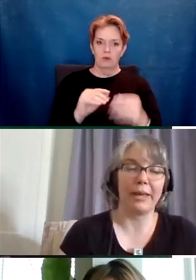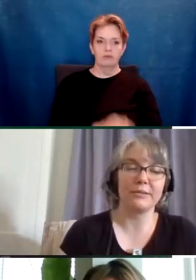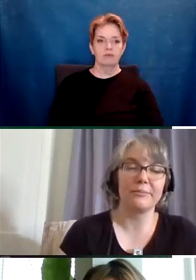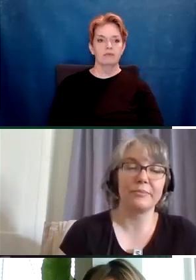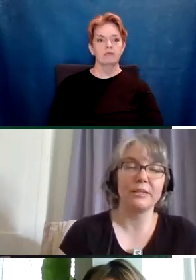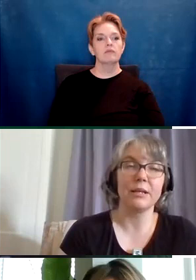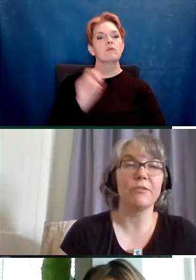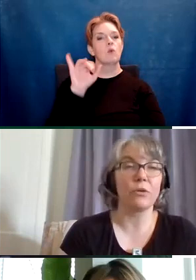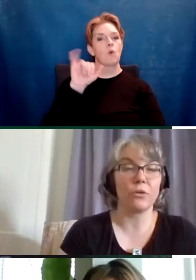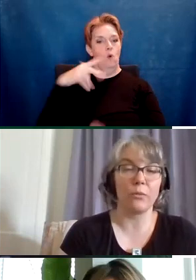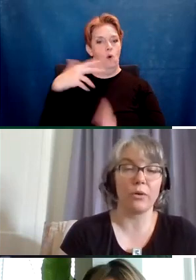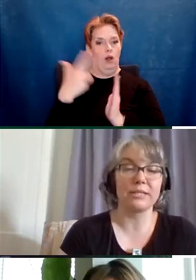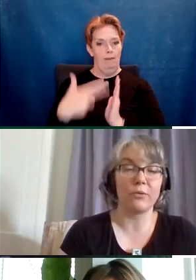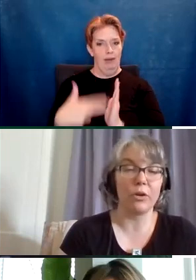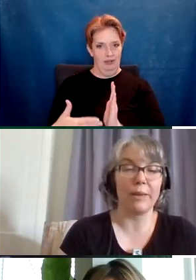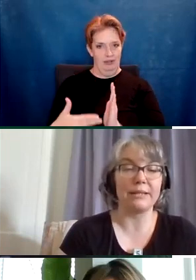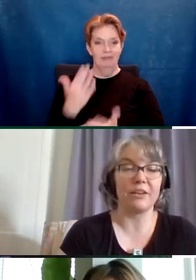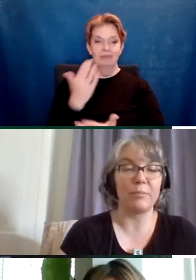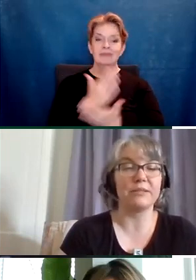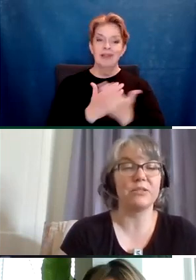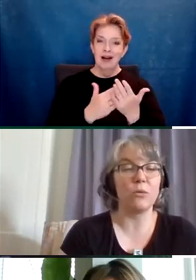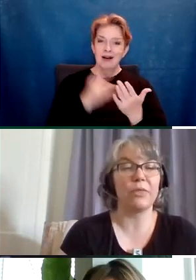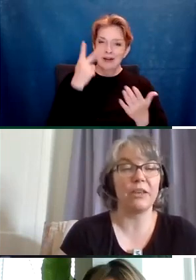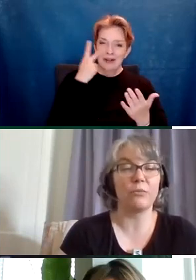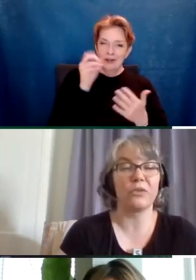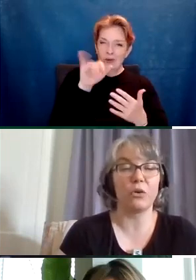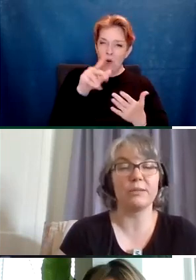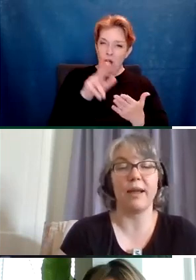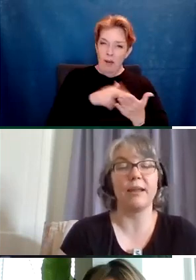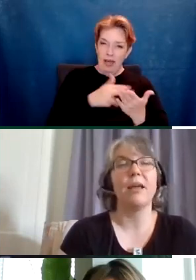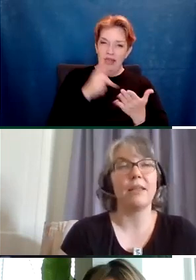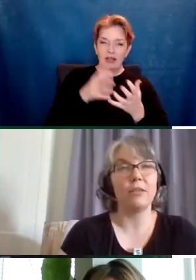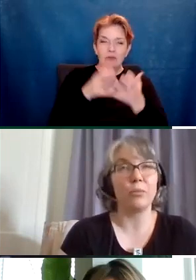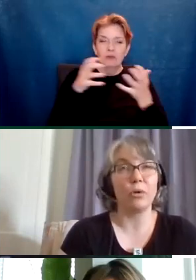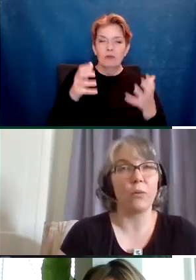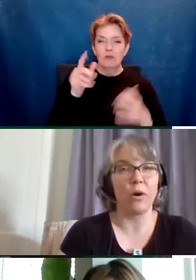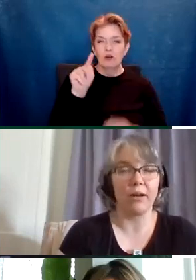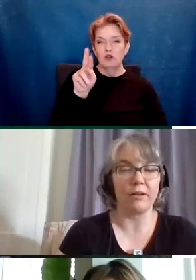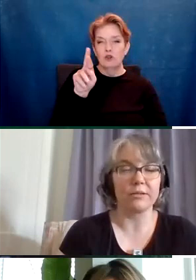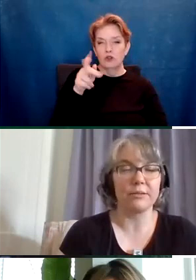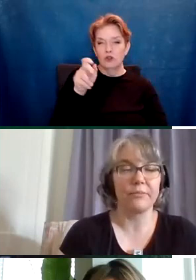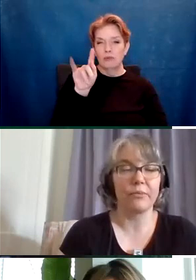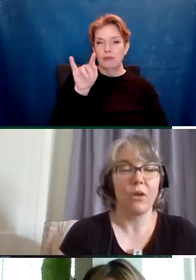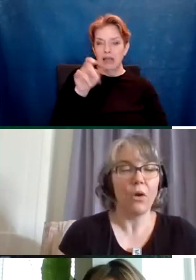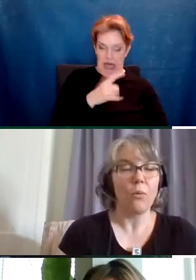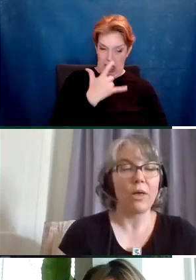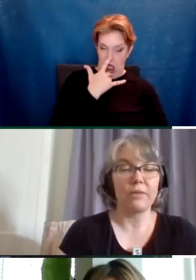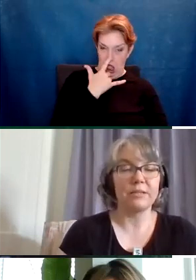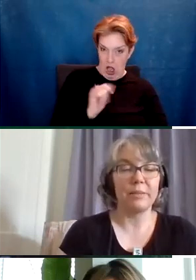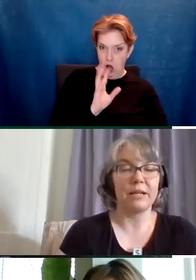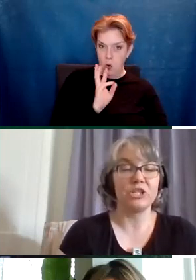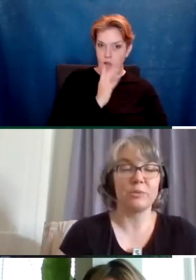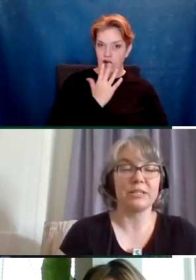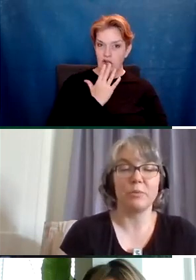oil paints. Some of her early works have oil paints that have been so thinned with turpentine, they look more like watercolors. Whether